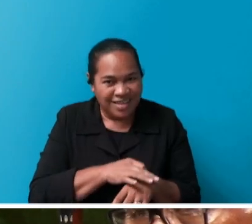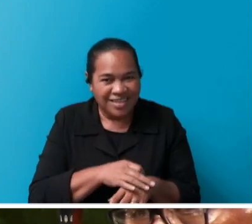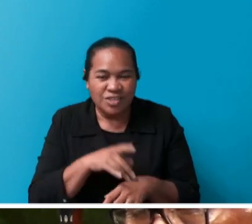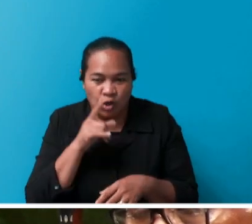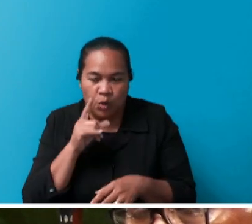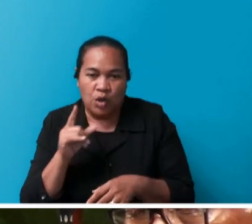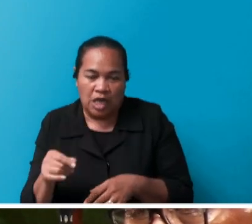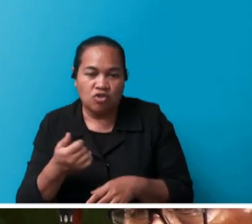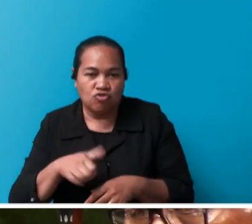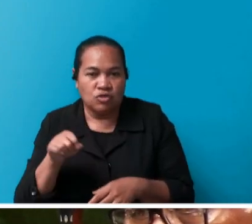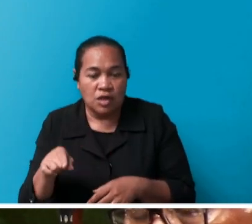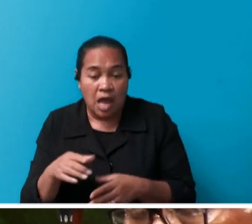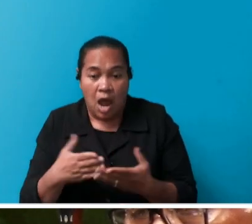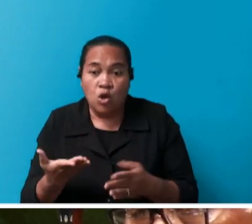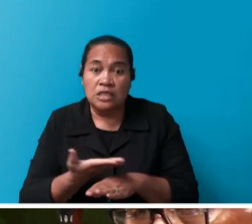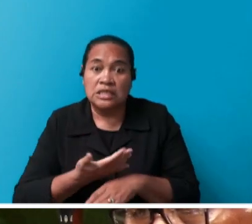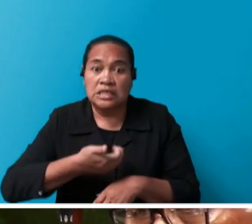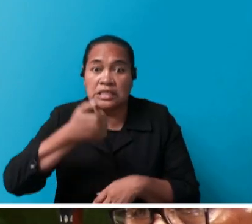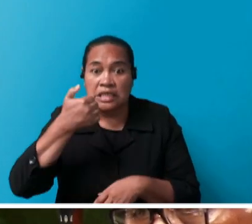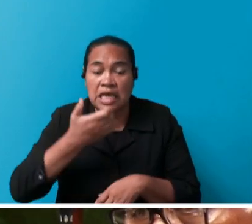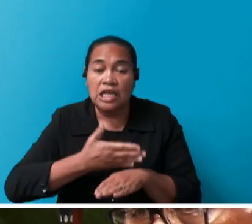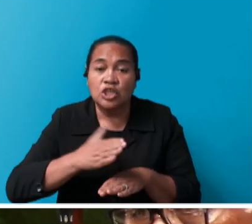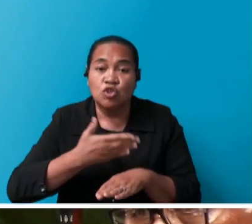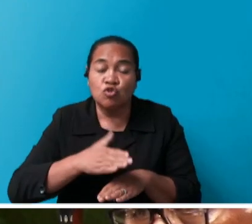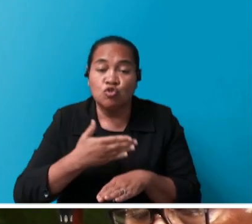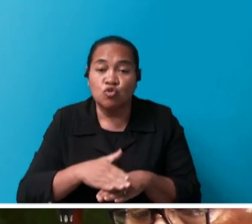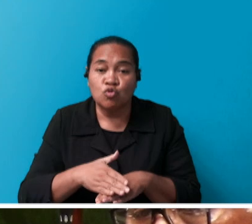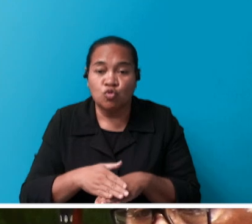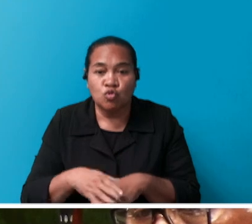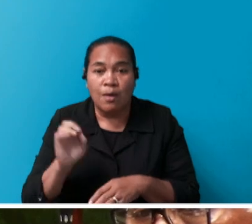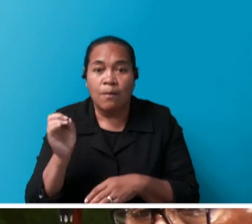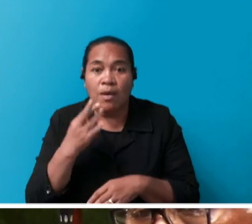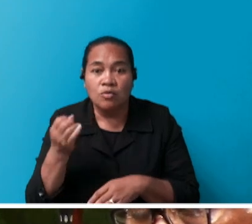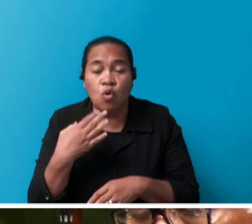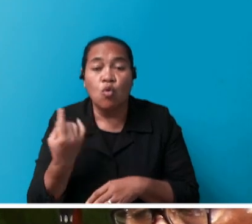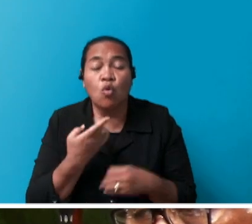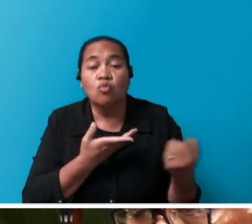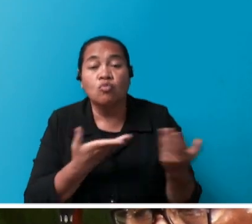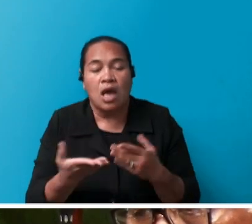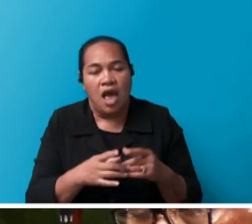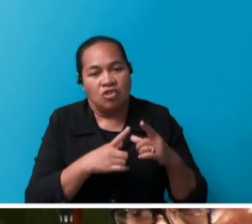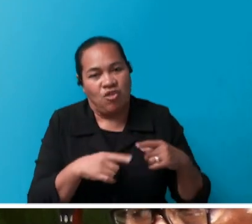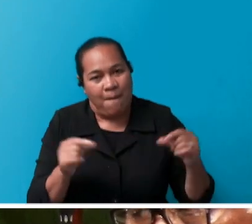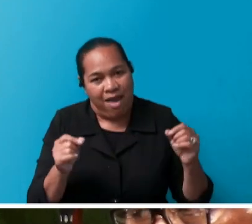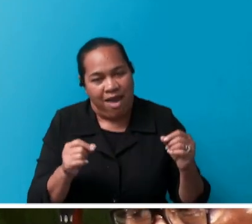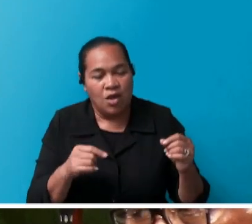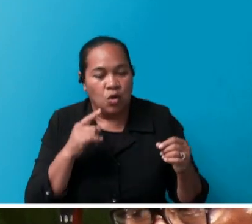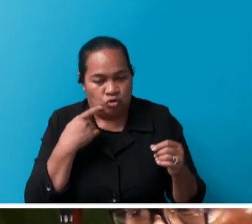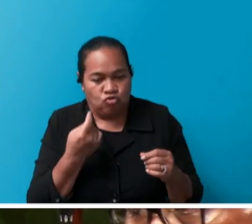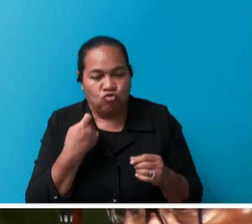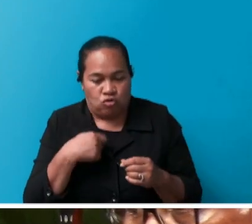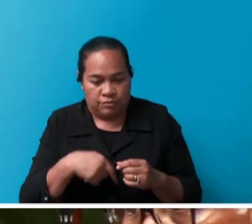commissioning of 6 new ambulances donated by the government of Japan to be distributed soon to our hospital and